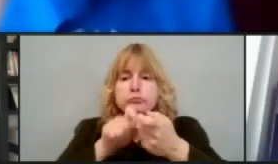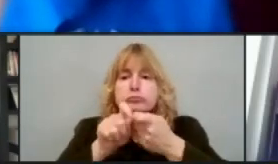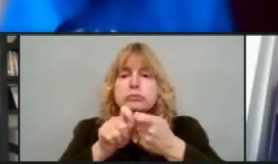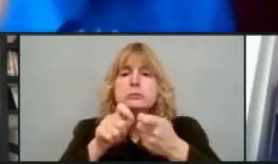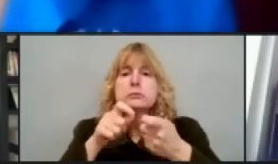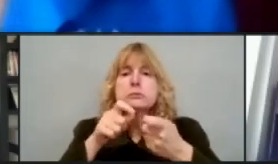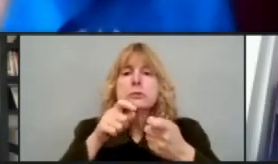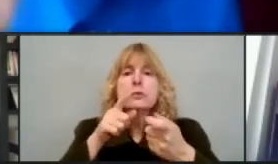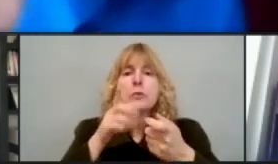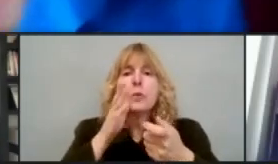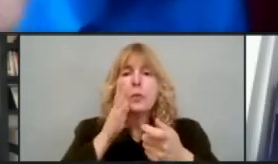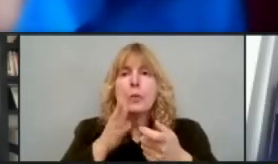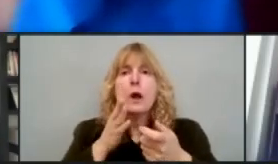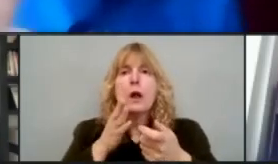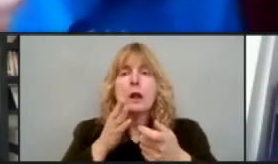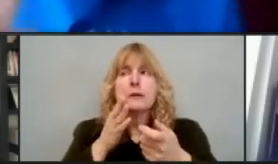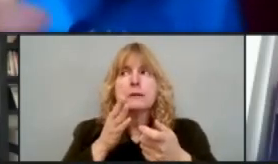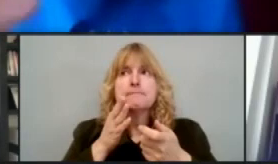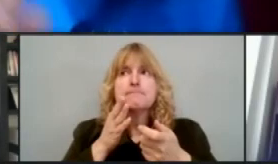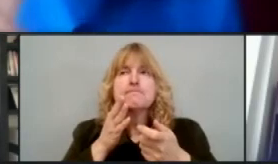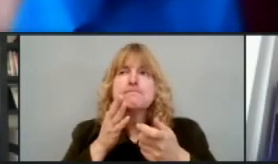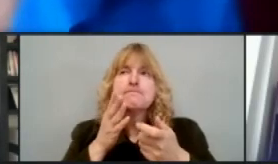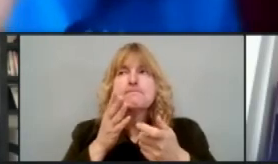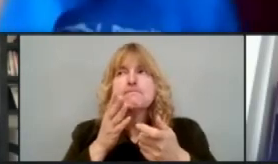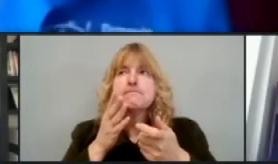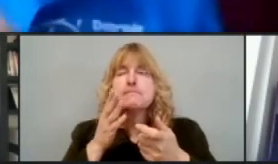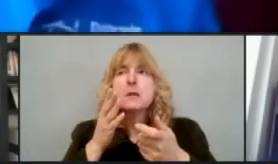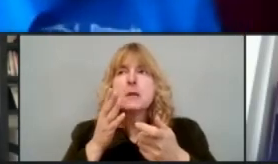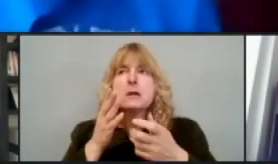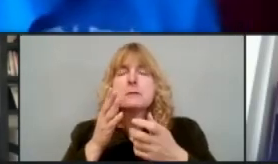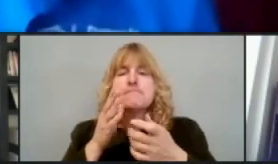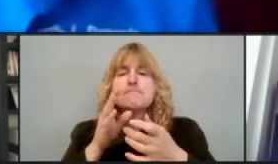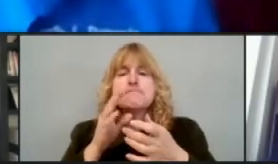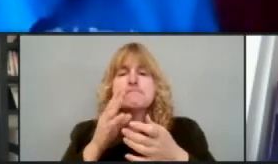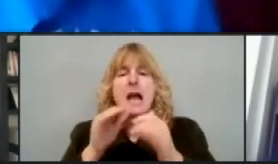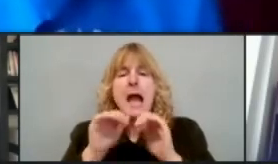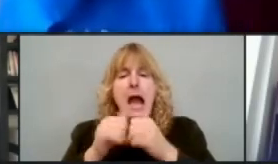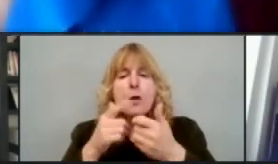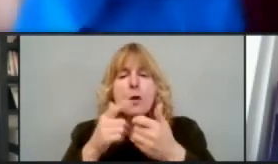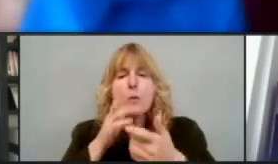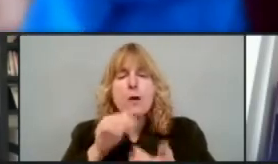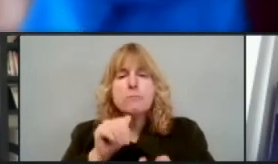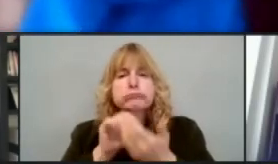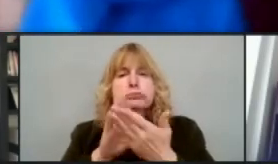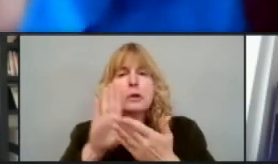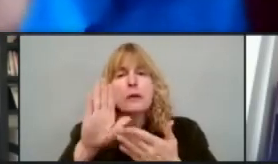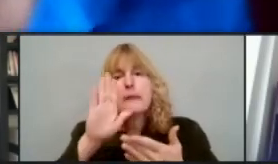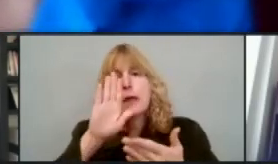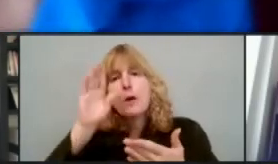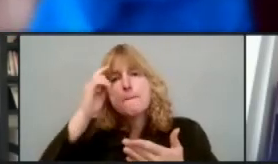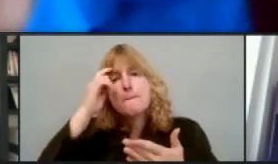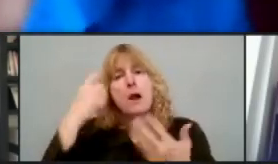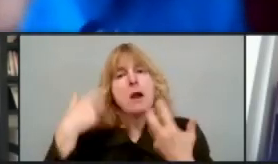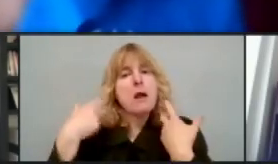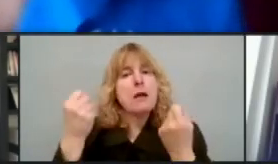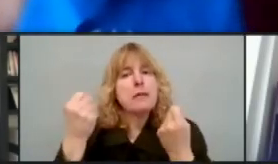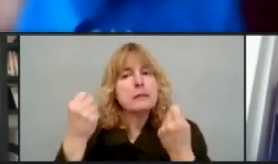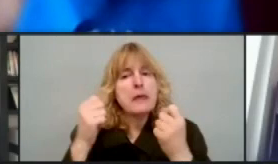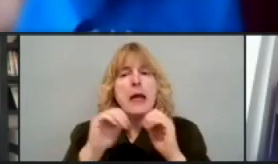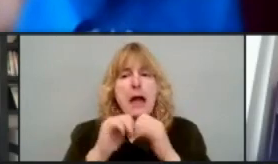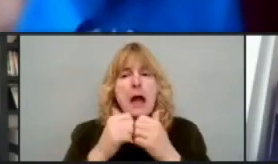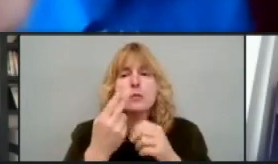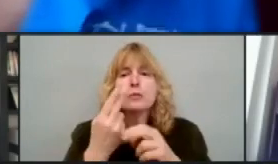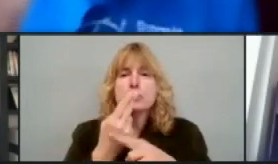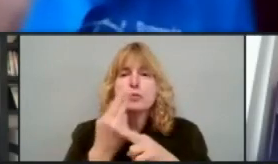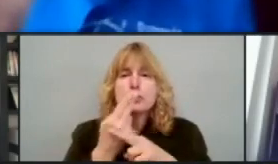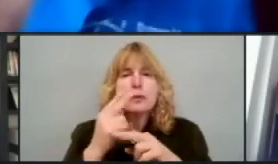to address, and we want to move now to talking about mental health. How are you using assessments in your schools to help address